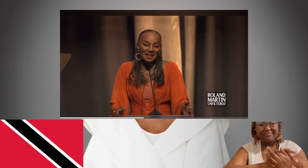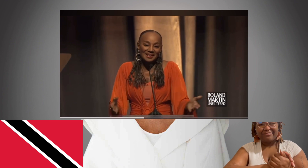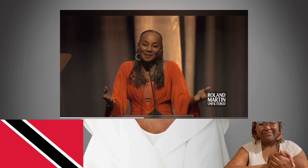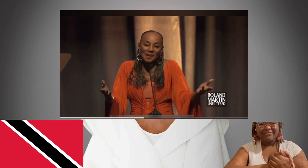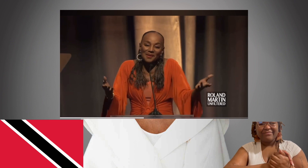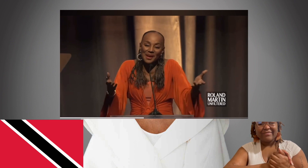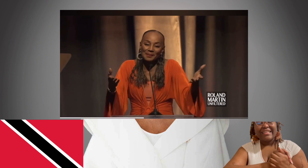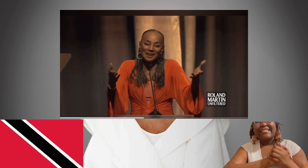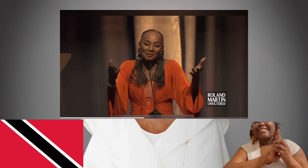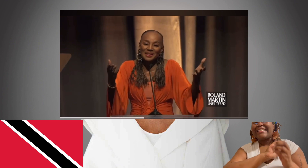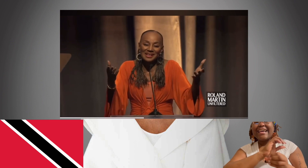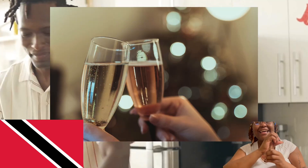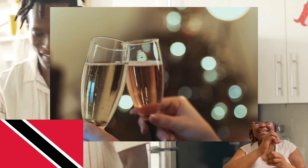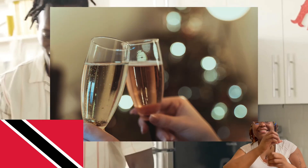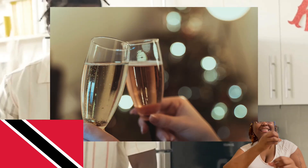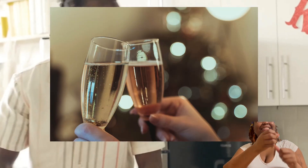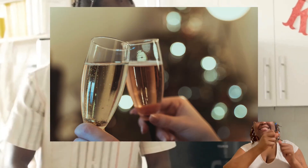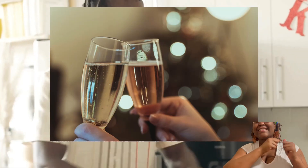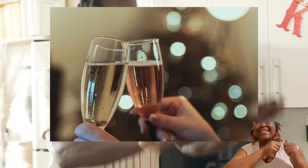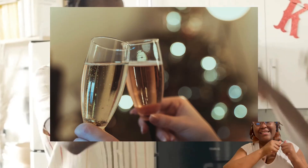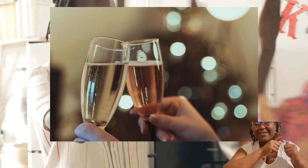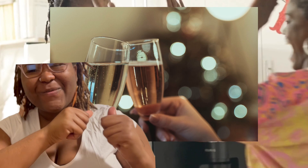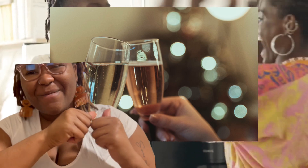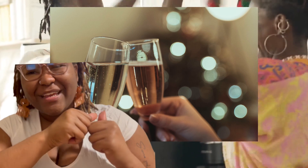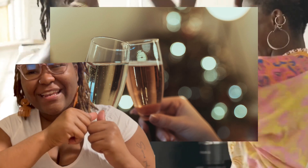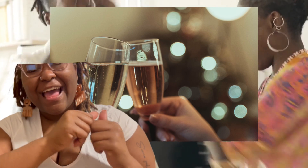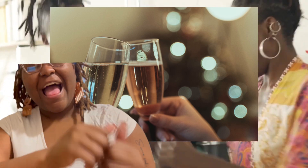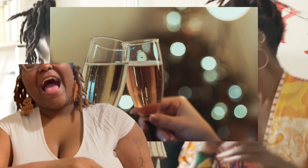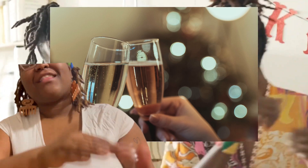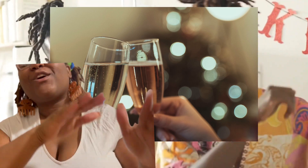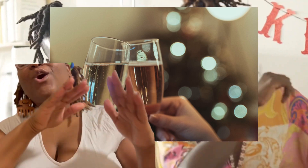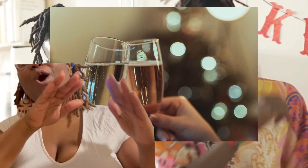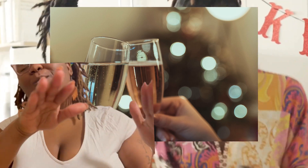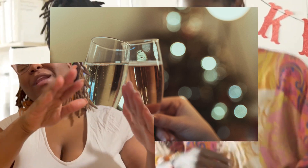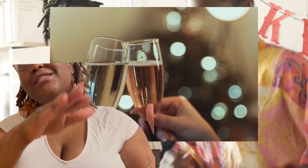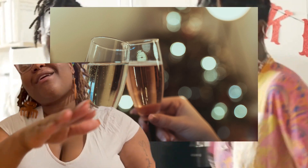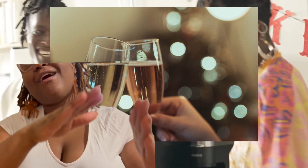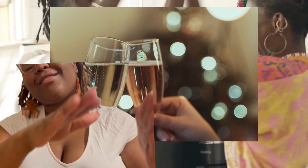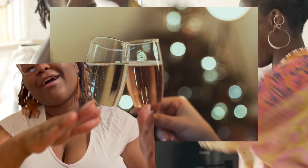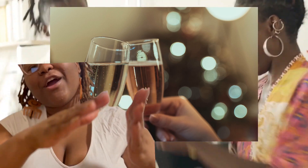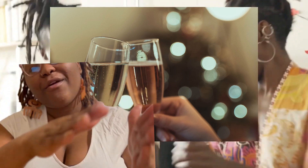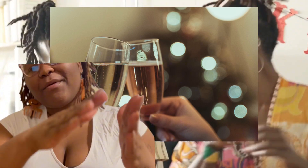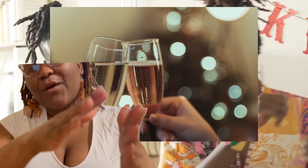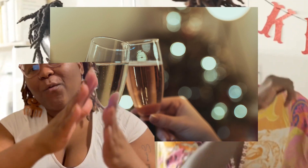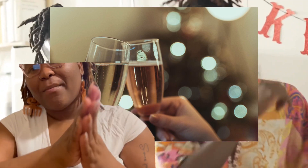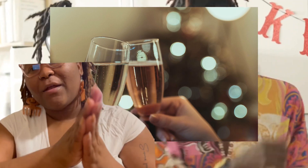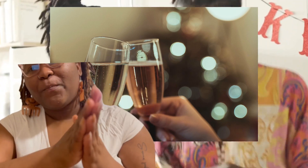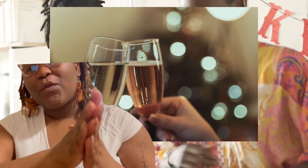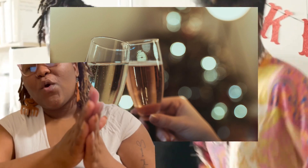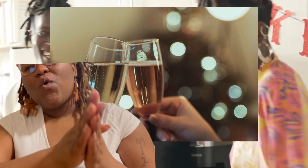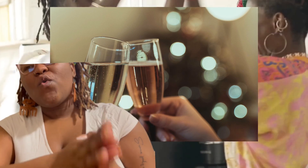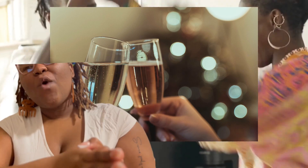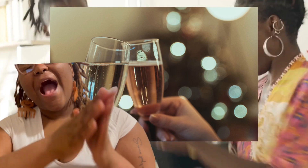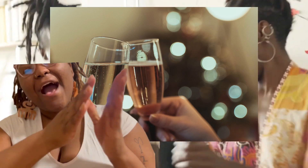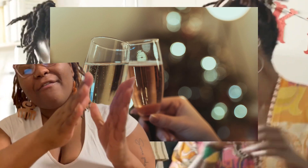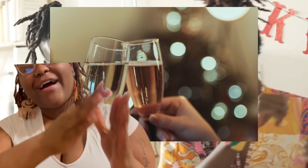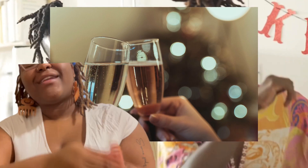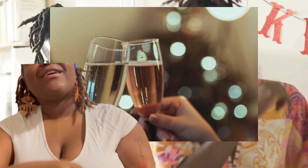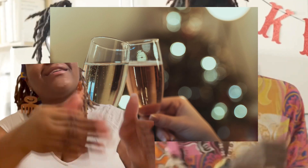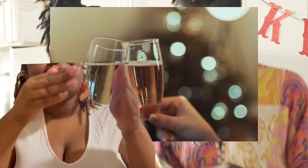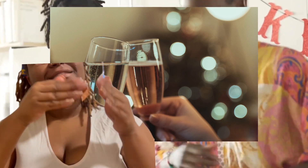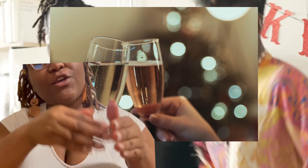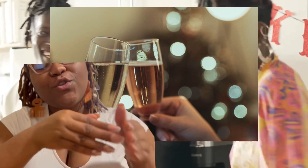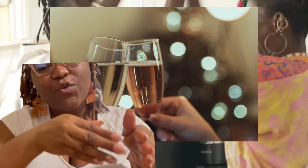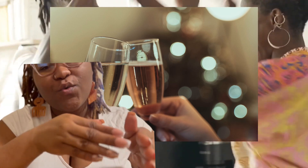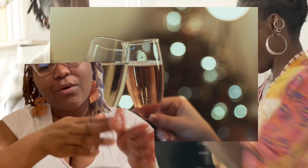1970. Cheers to these women and the countless other Caribbean women who have